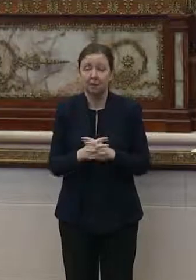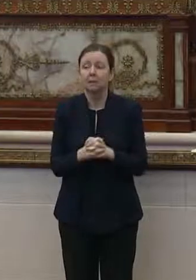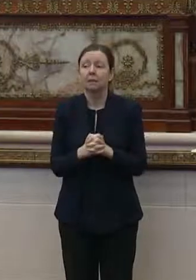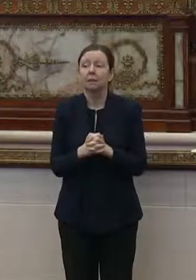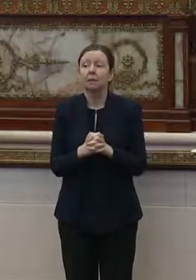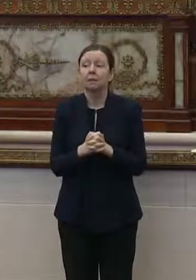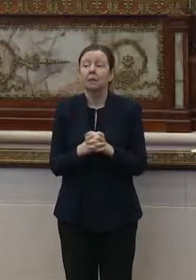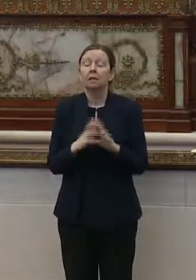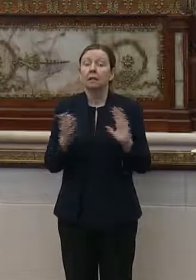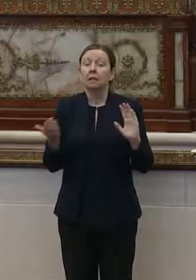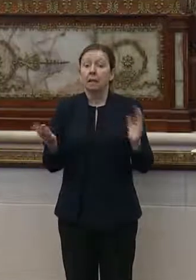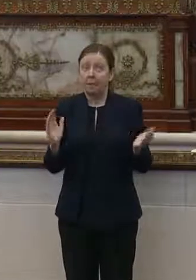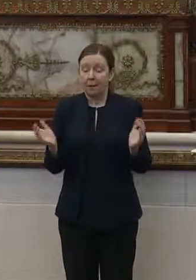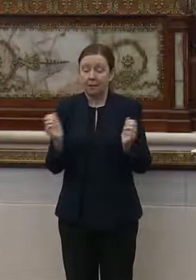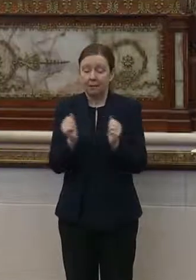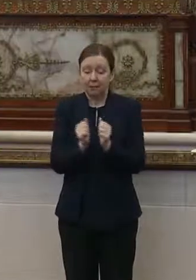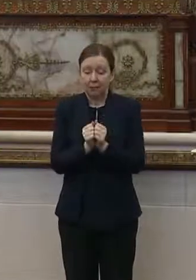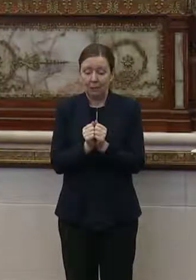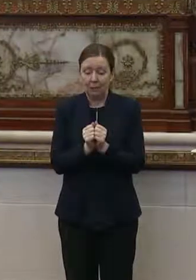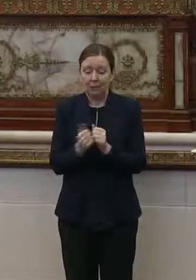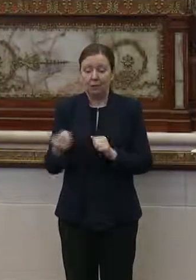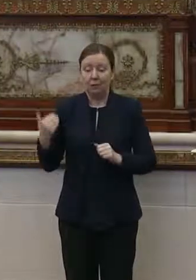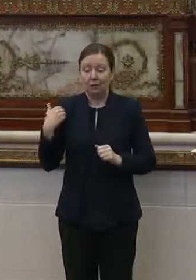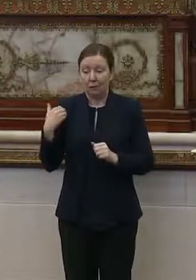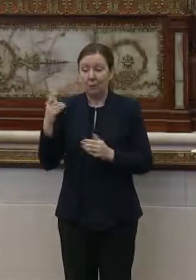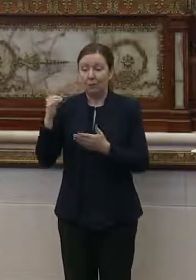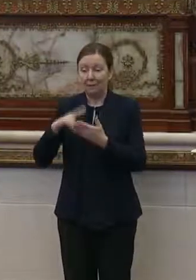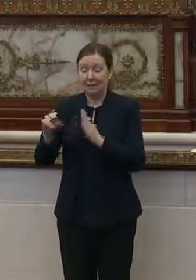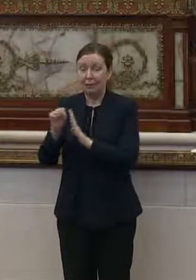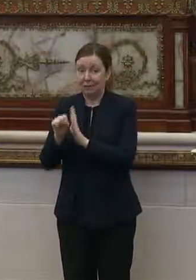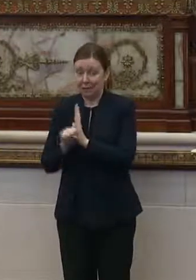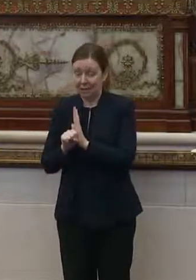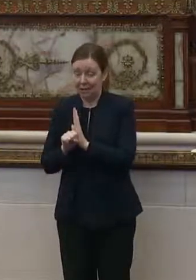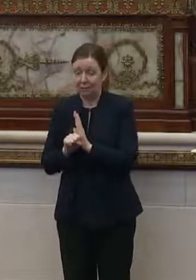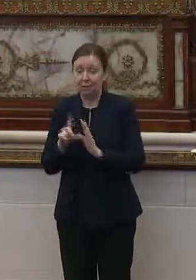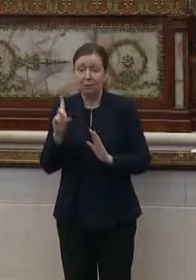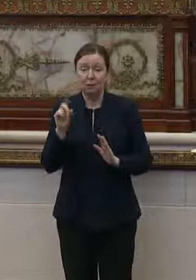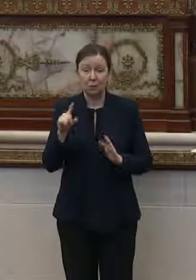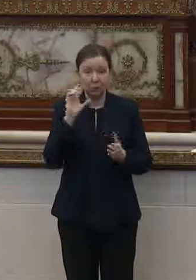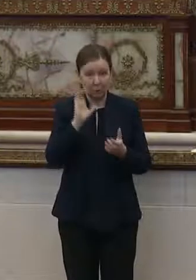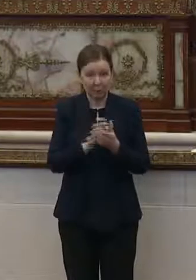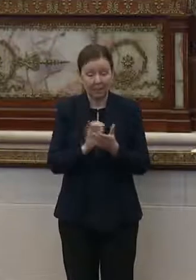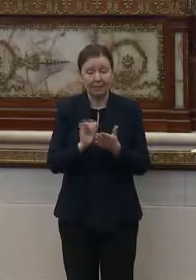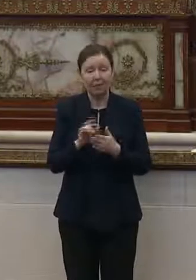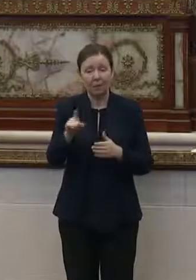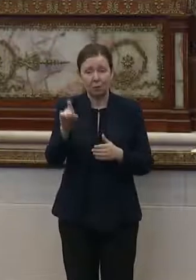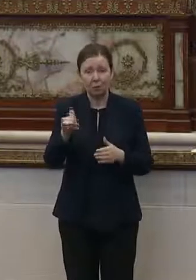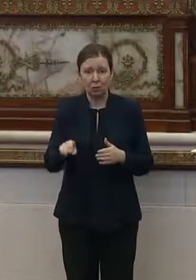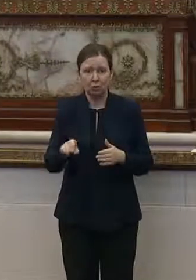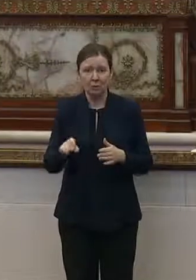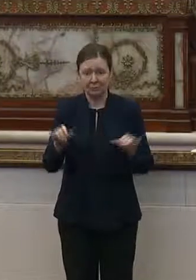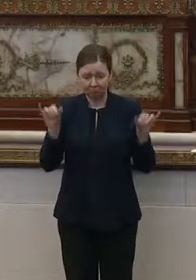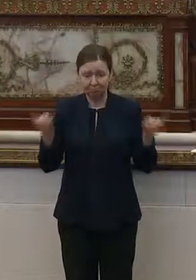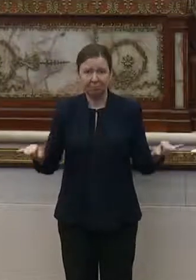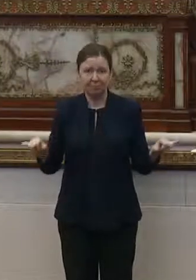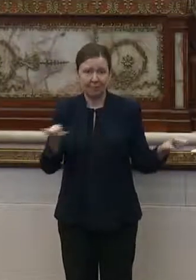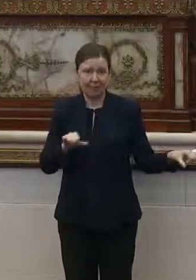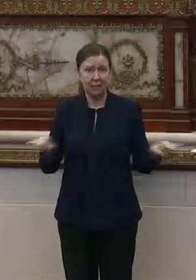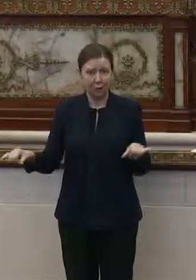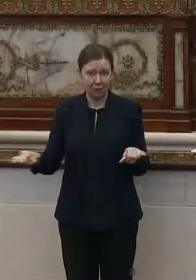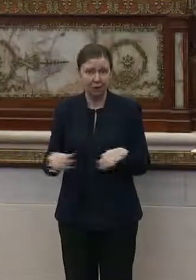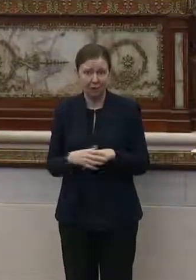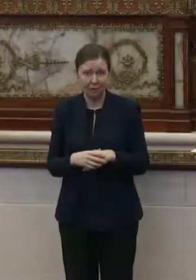in comparison to the former Secretary of State, do you believe that you should be held to the same